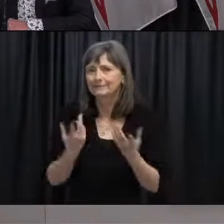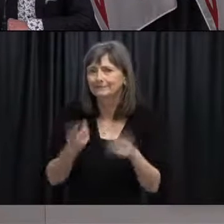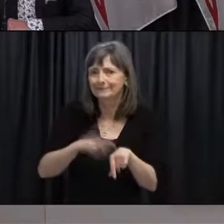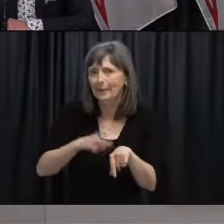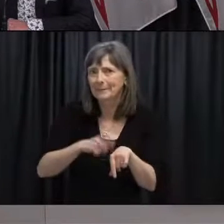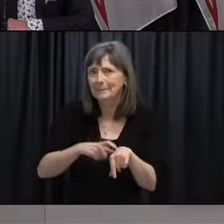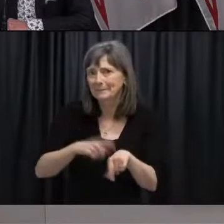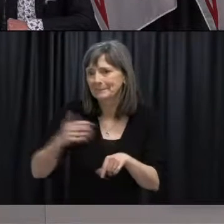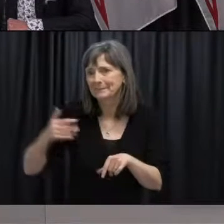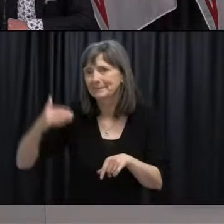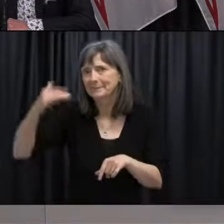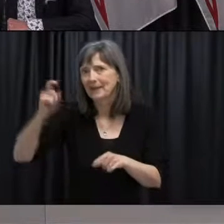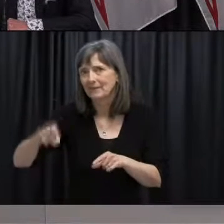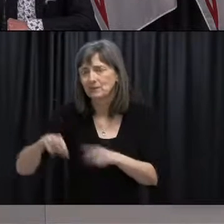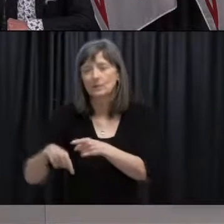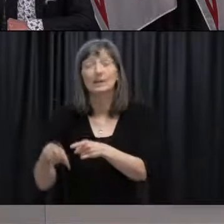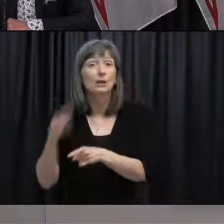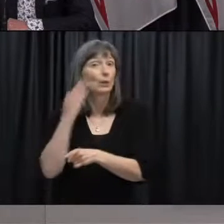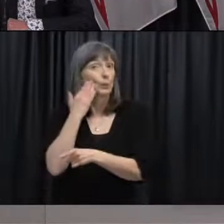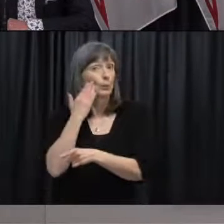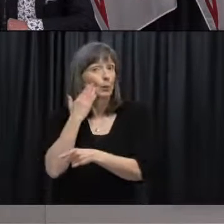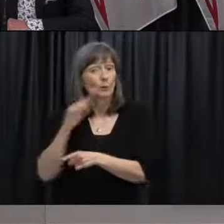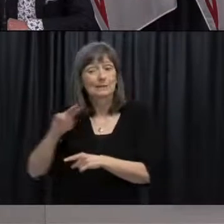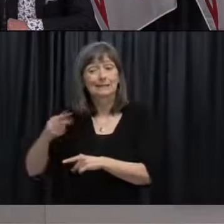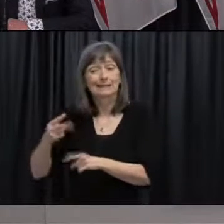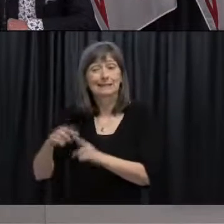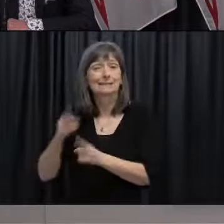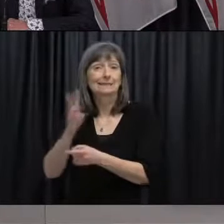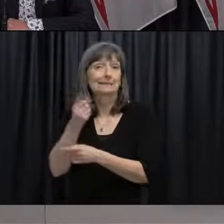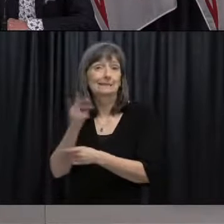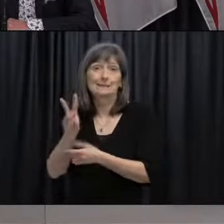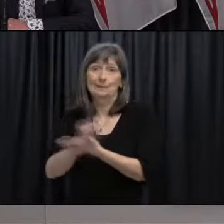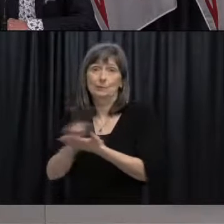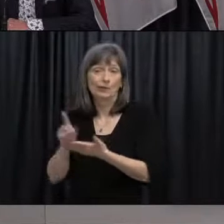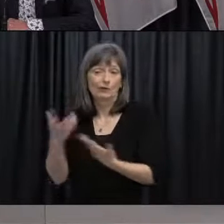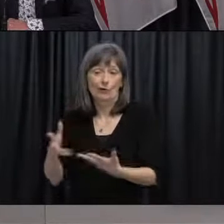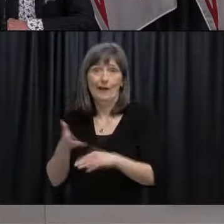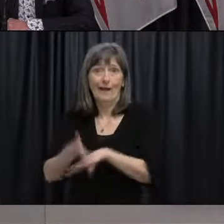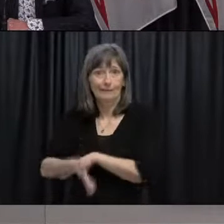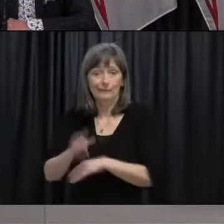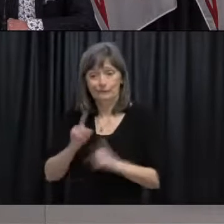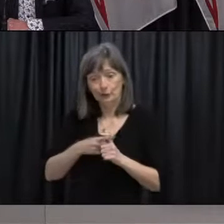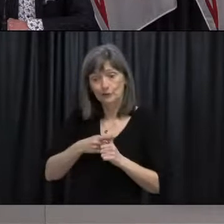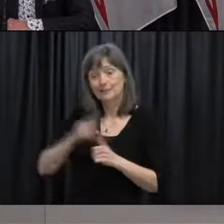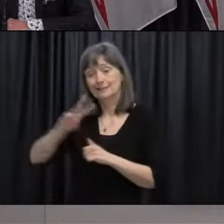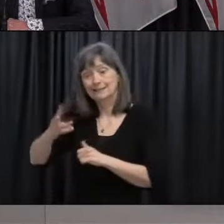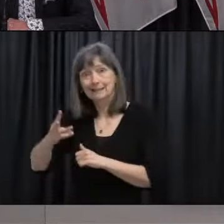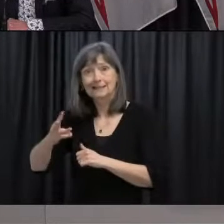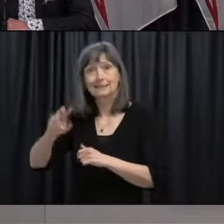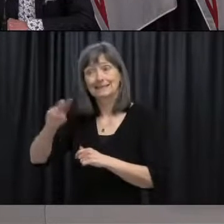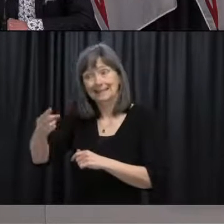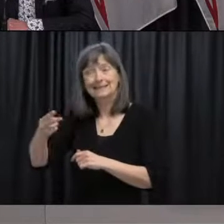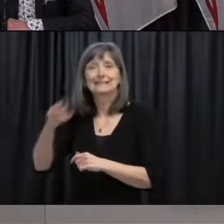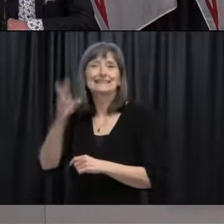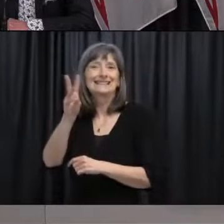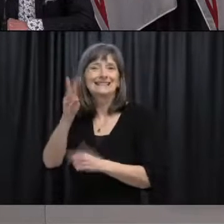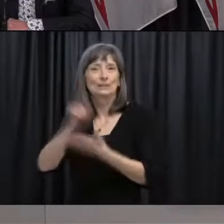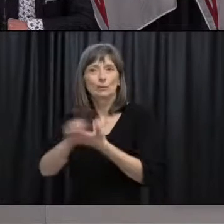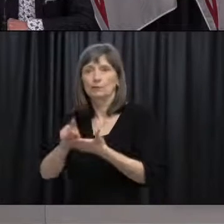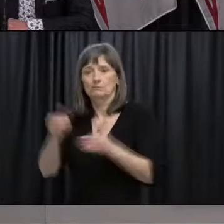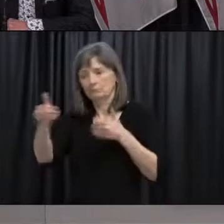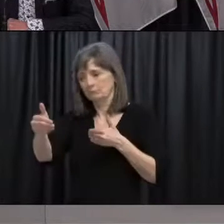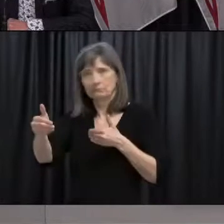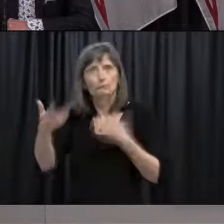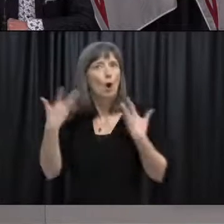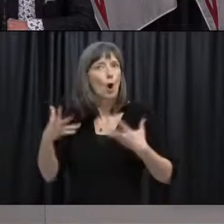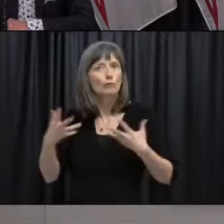I mean, we know that second doses have to start happening 16 weeks after the first. And so that's been factored